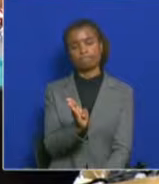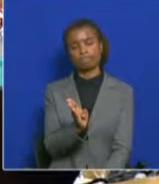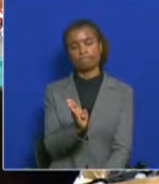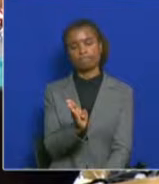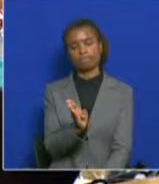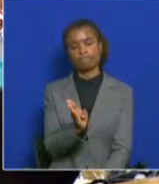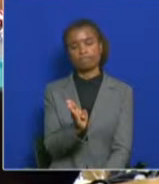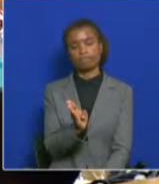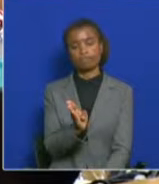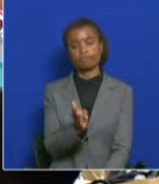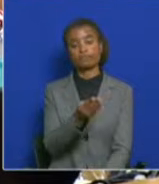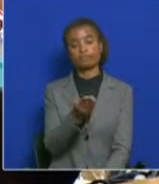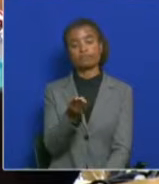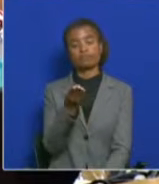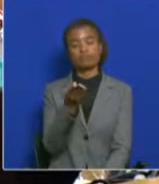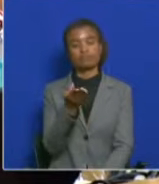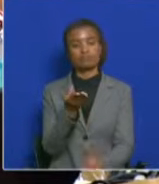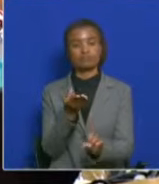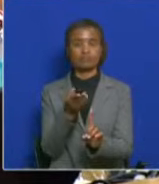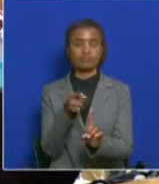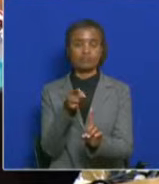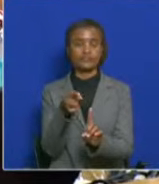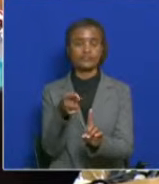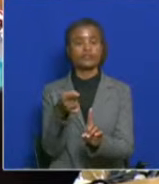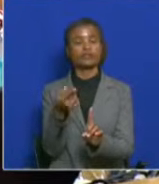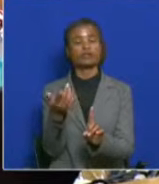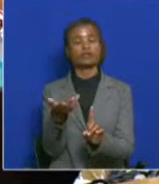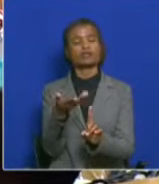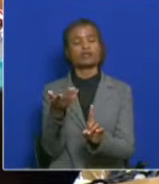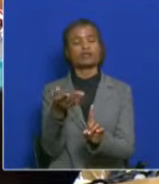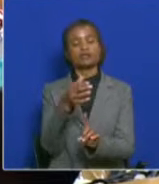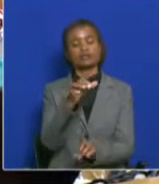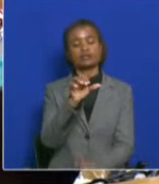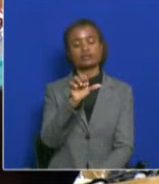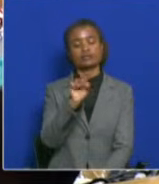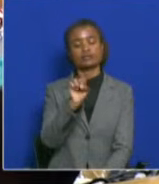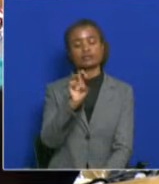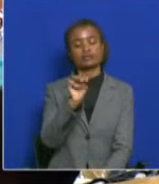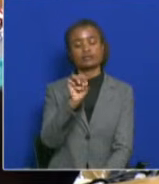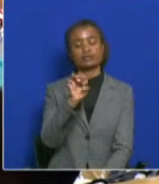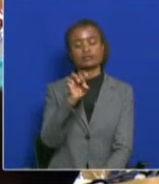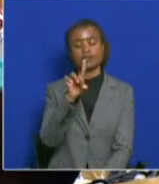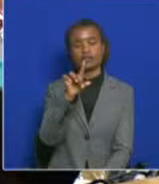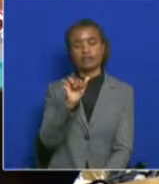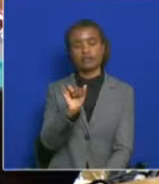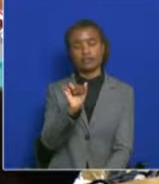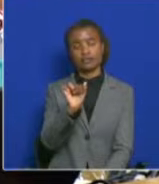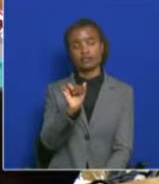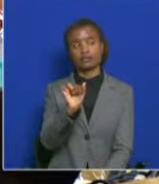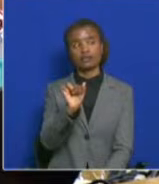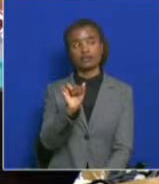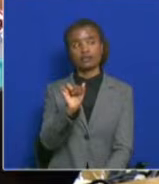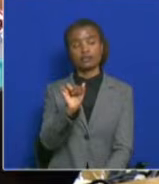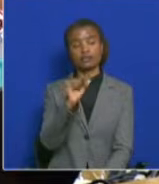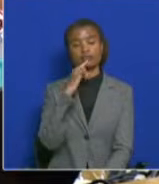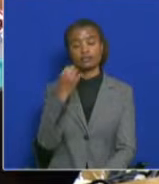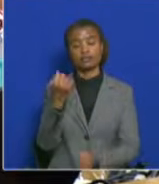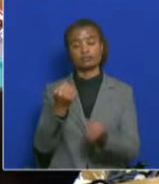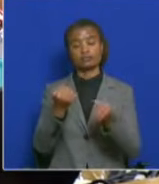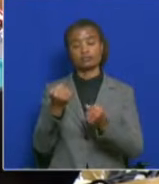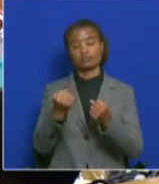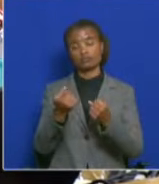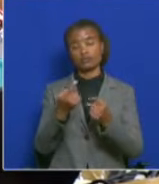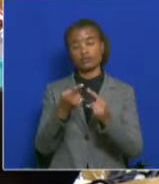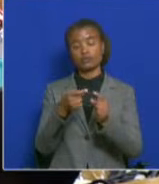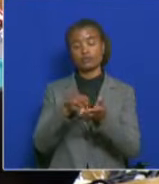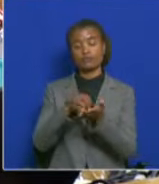to be the corporate vehicle of General Khan and Mr. Sayed for this Siberia contract, would